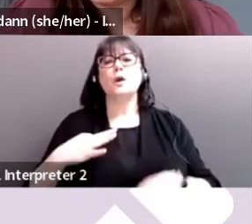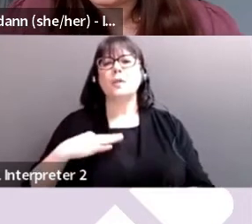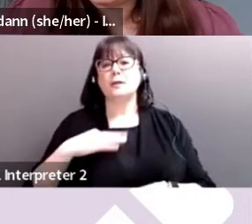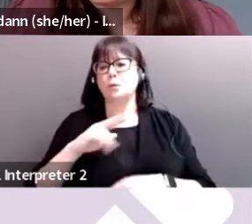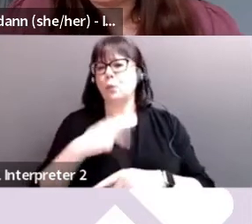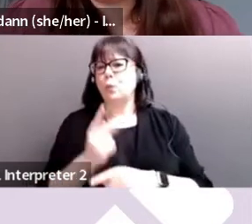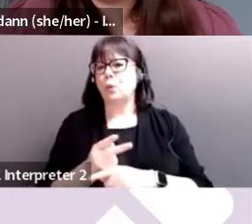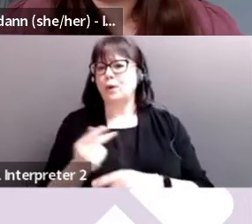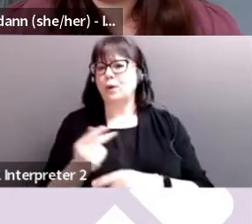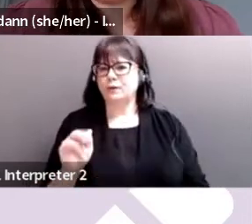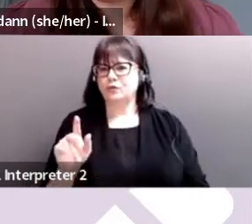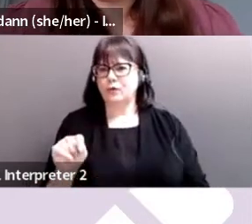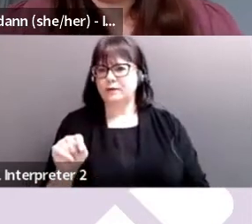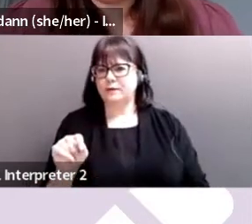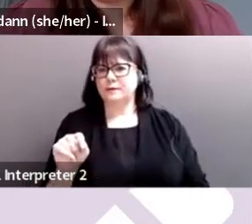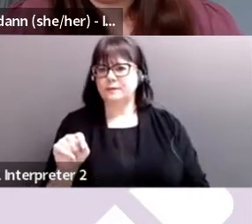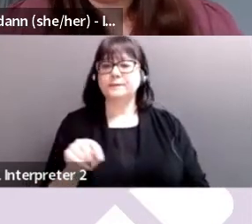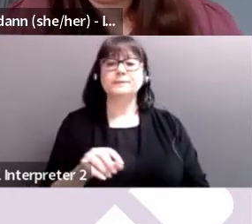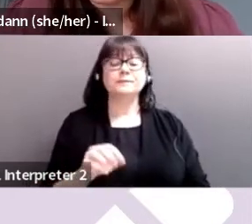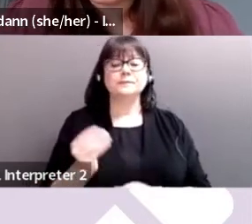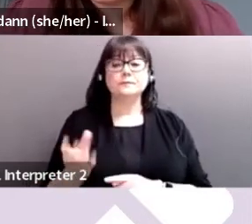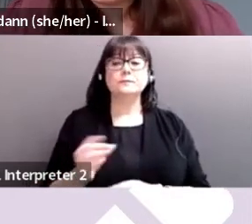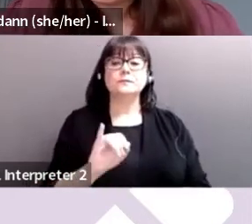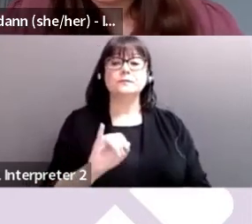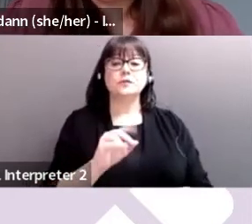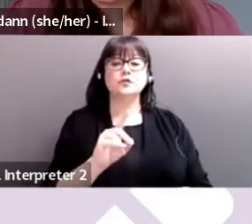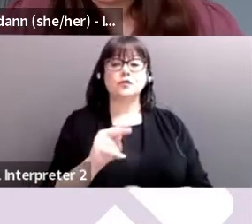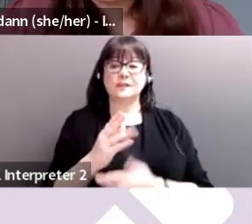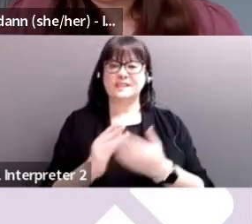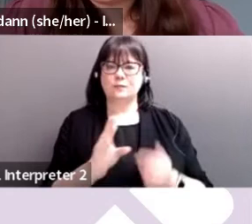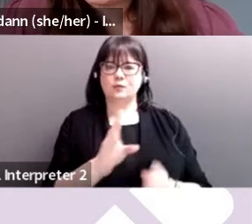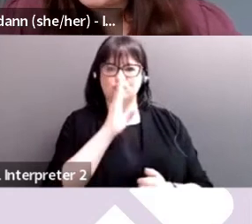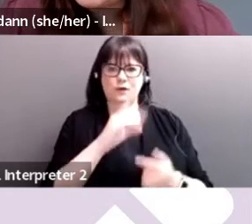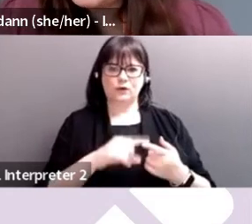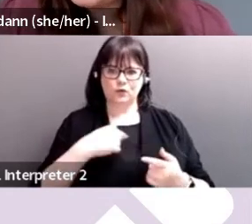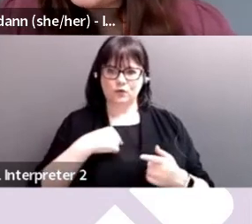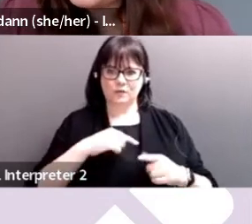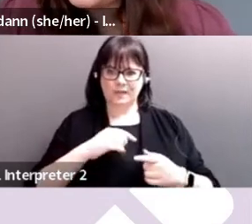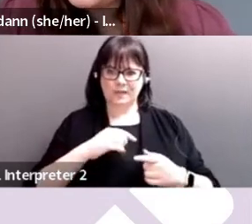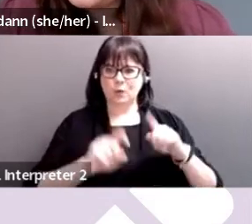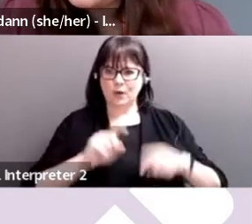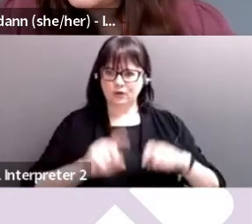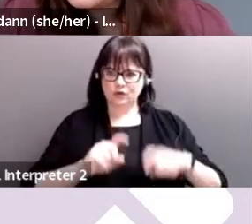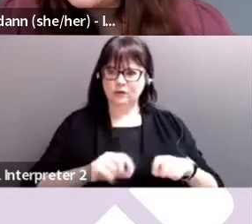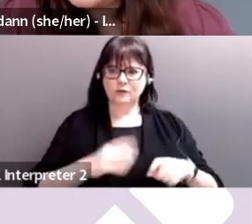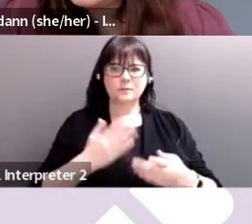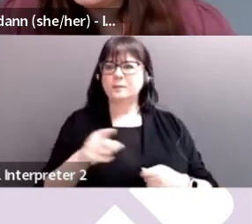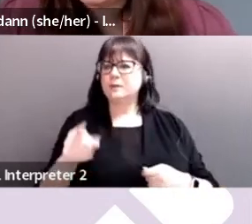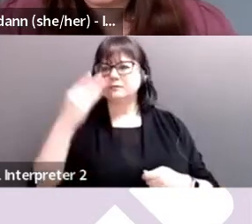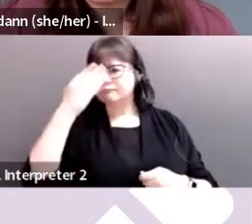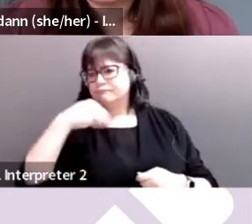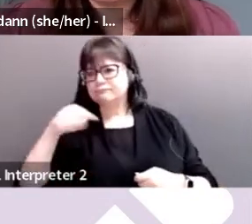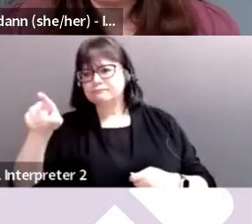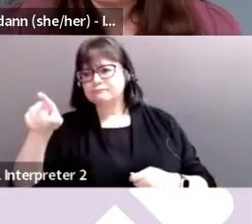Follow-up question. I'm getting some direct, so you might not see them in the chat. I'm going to go to